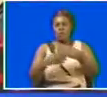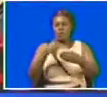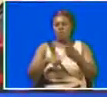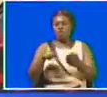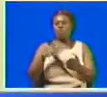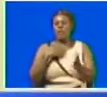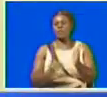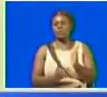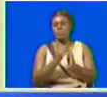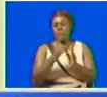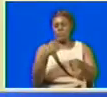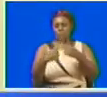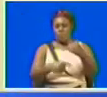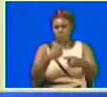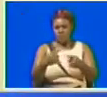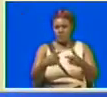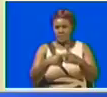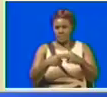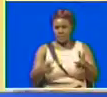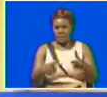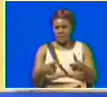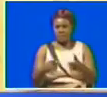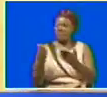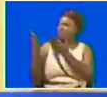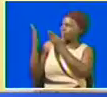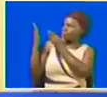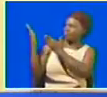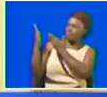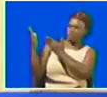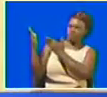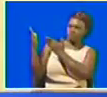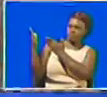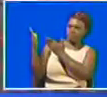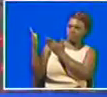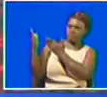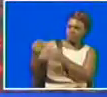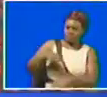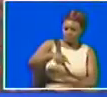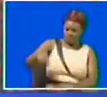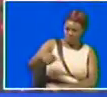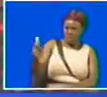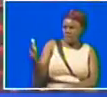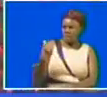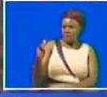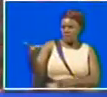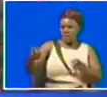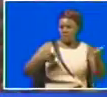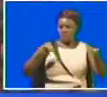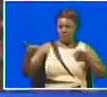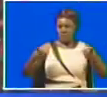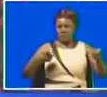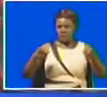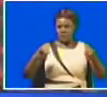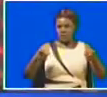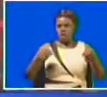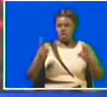want to develop. The process starts with this camera and this rotating platform. The camera captures an image.